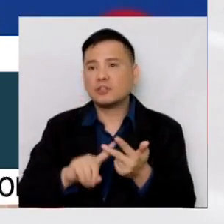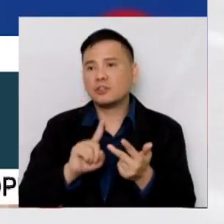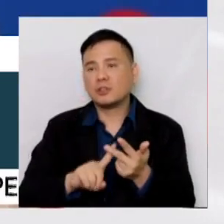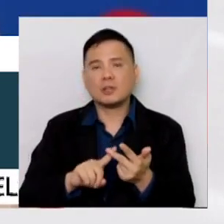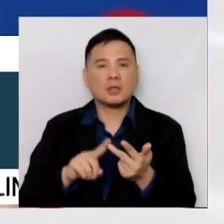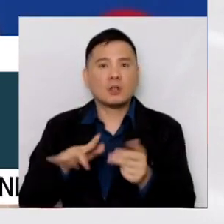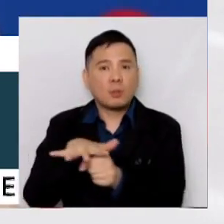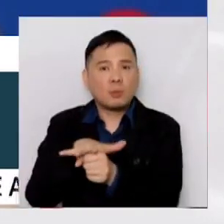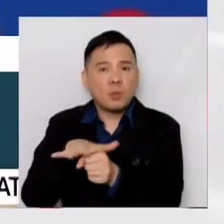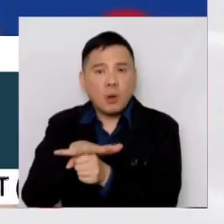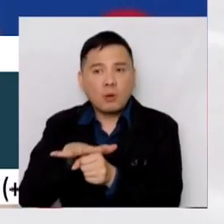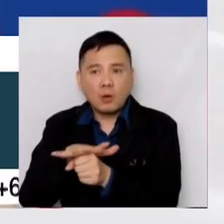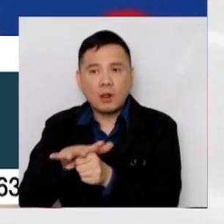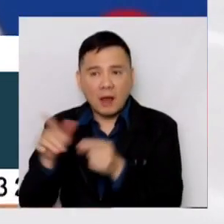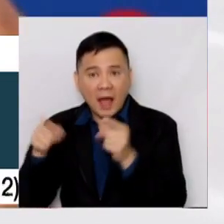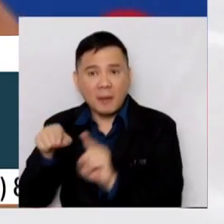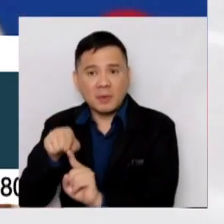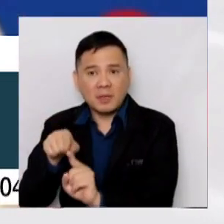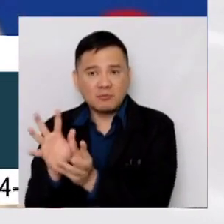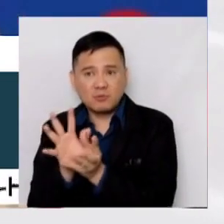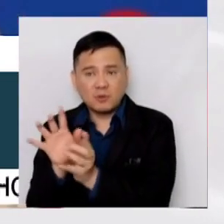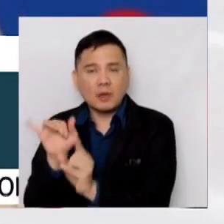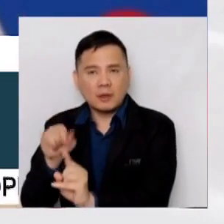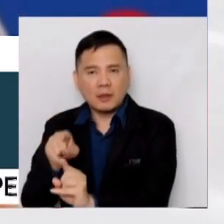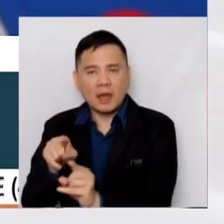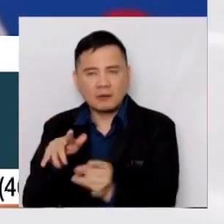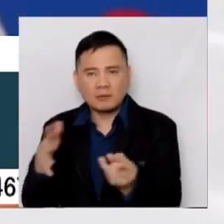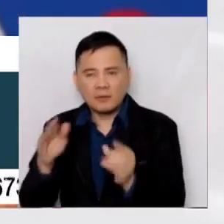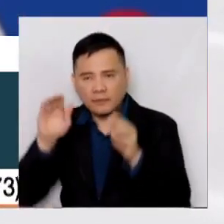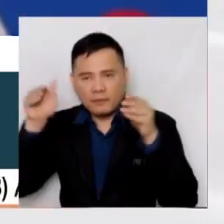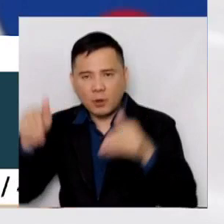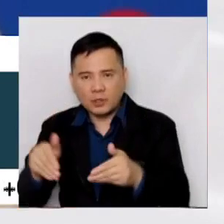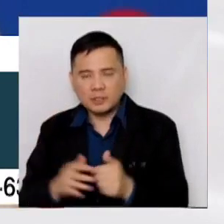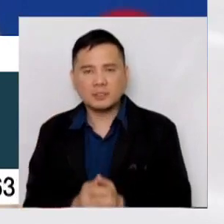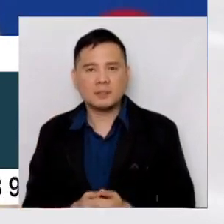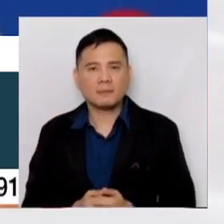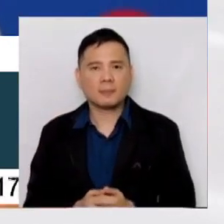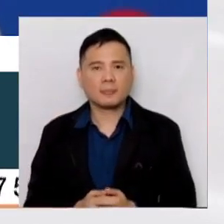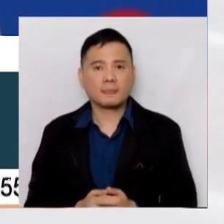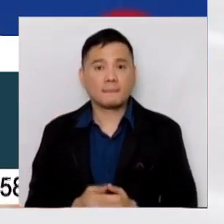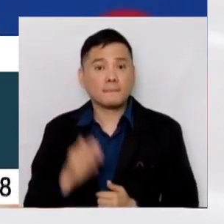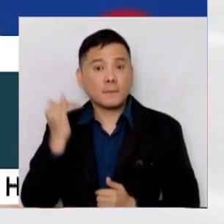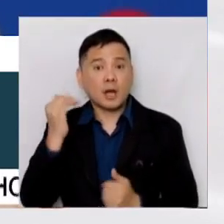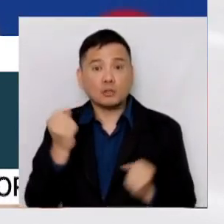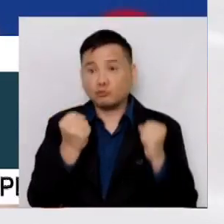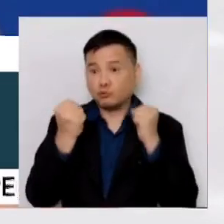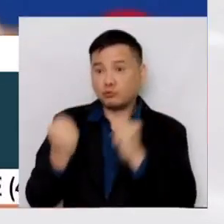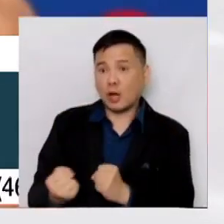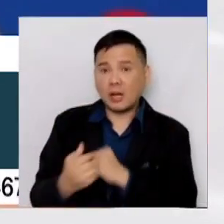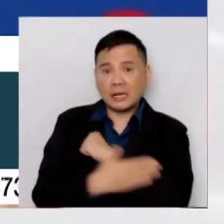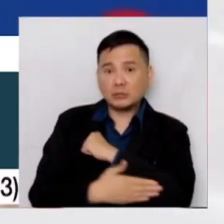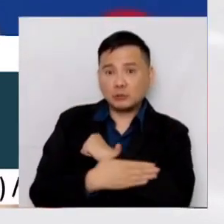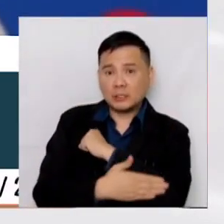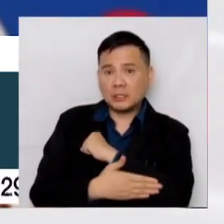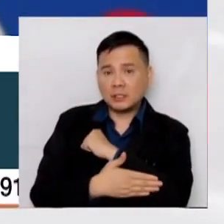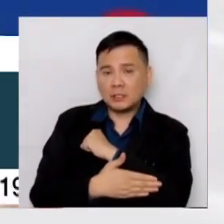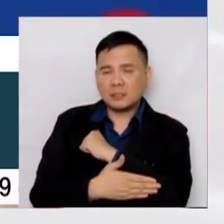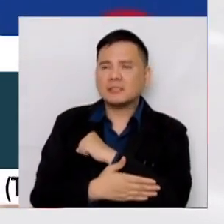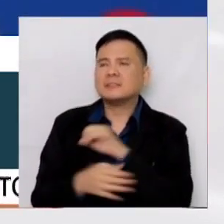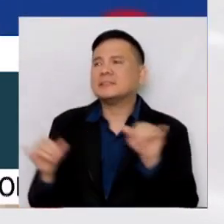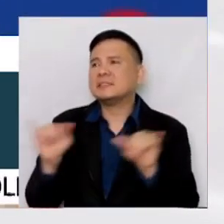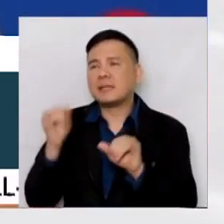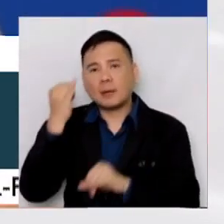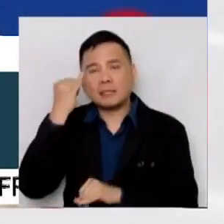our domestic condition. Why? Because, like I said, a resilient nation, a truly firm nation, is a nation that has